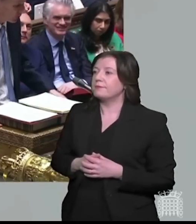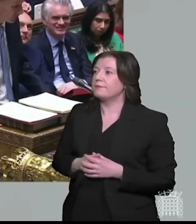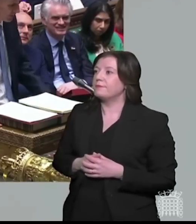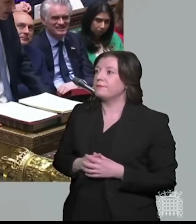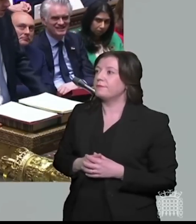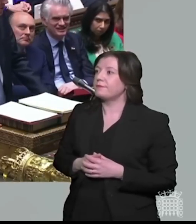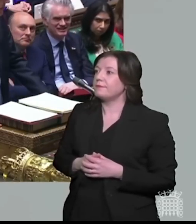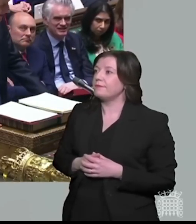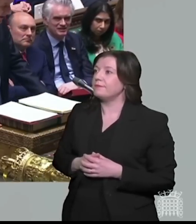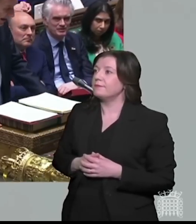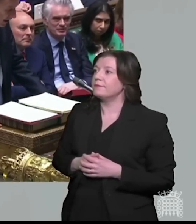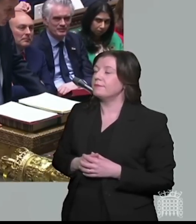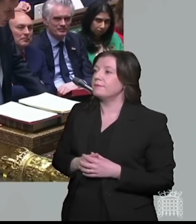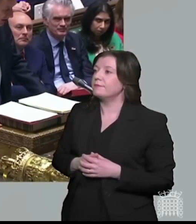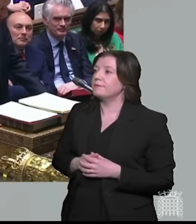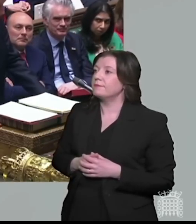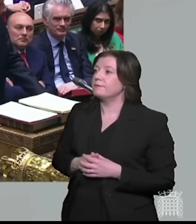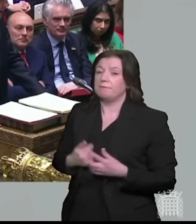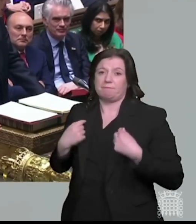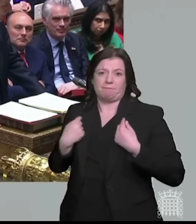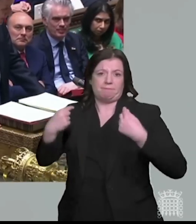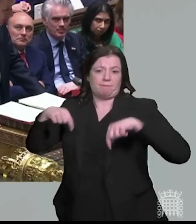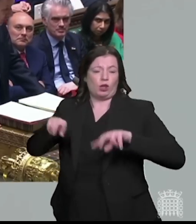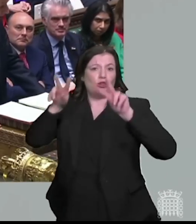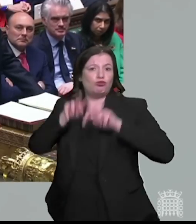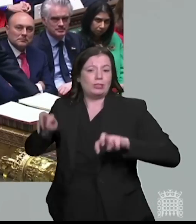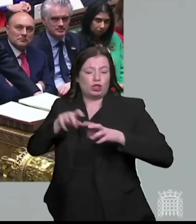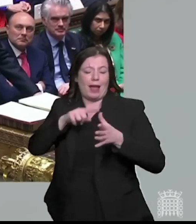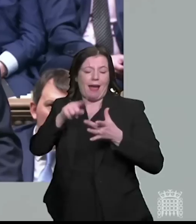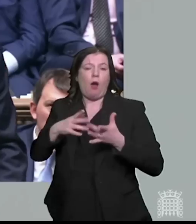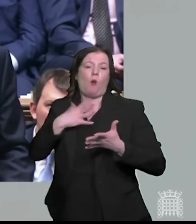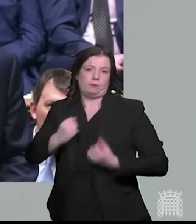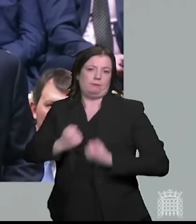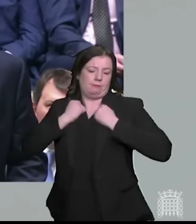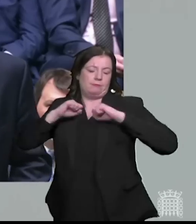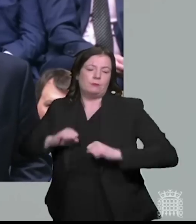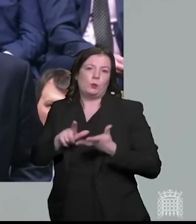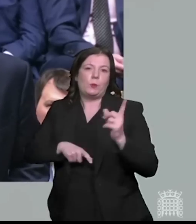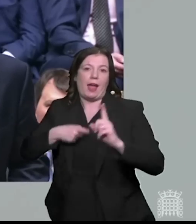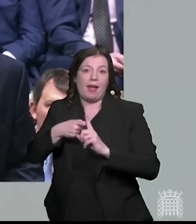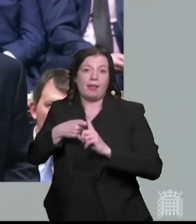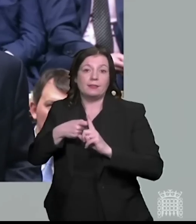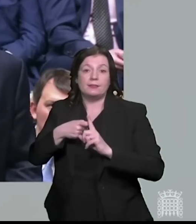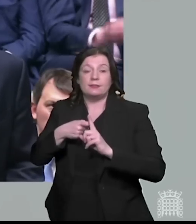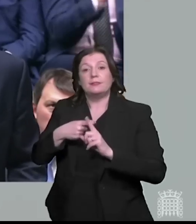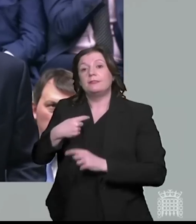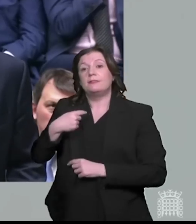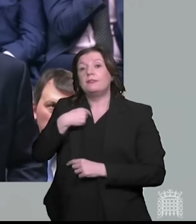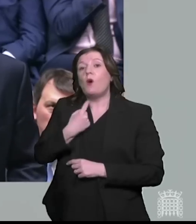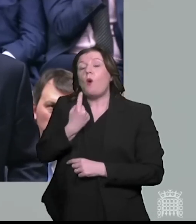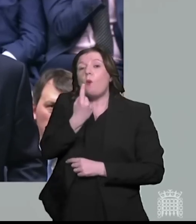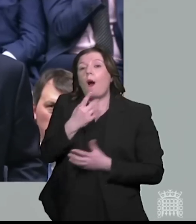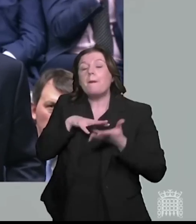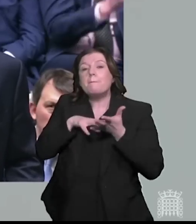I also want to encourage the best AI research to happen in the UK, so we'll award a prize of